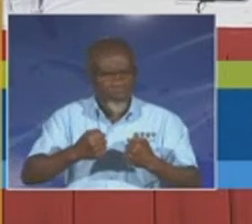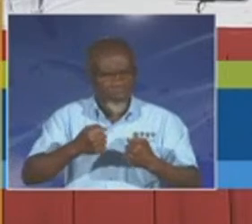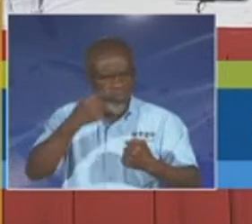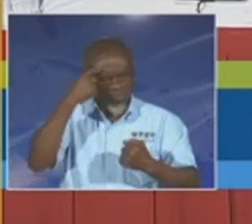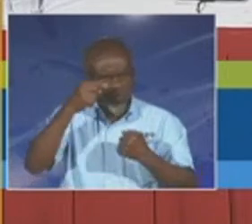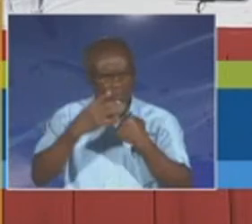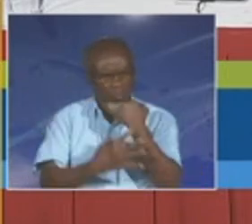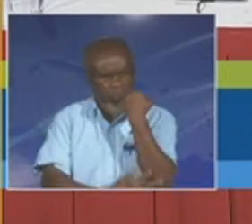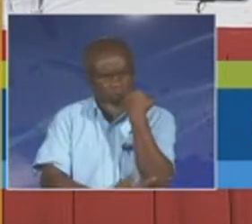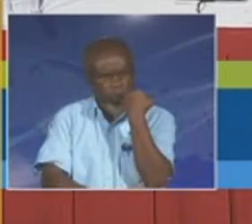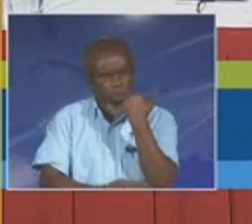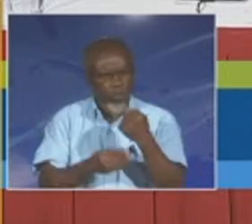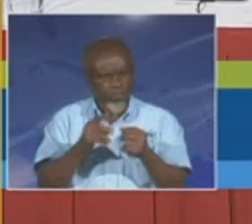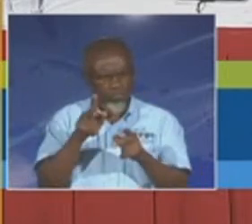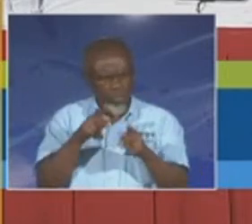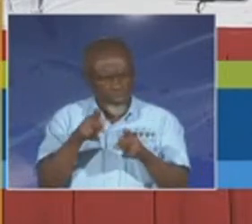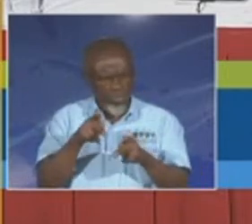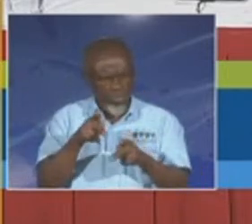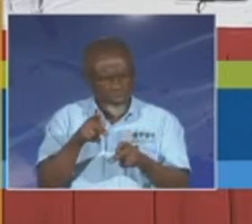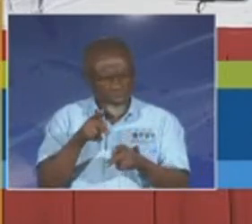healthier?